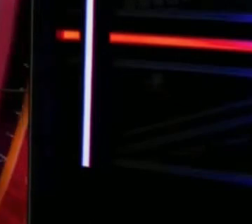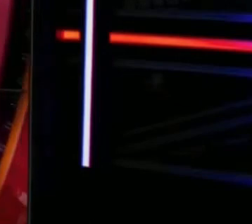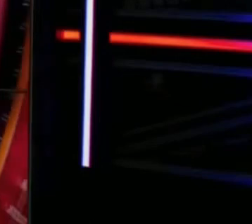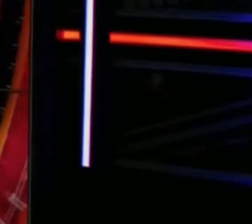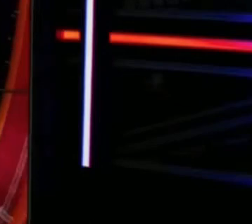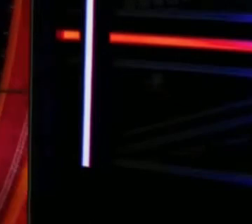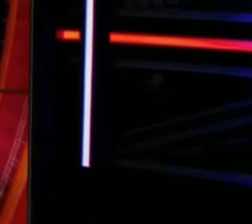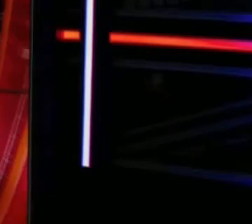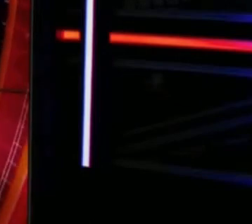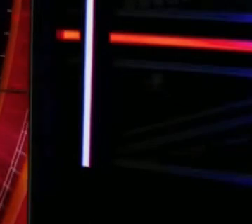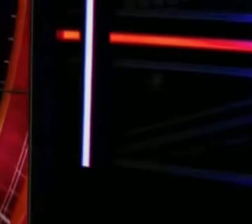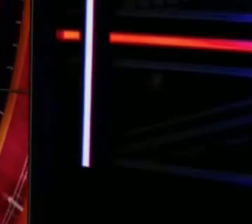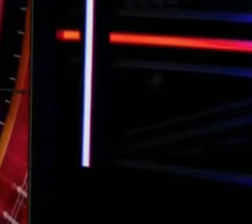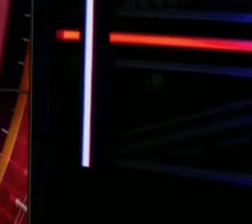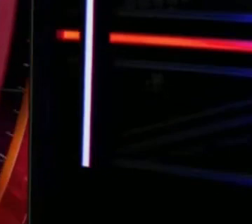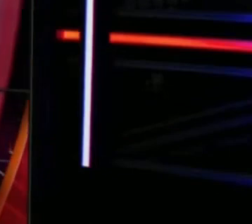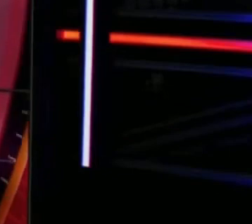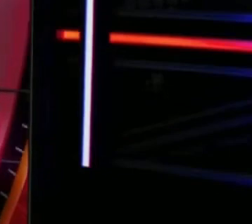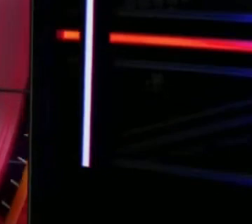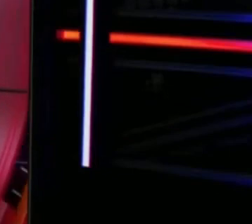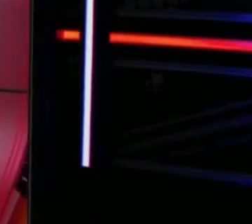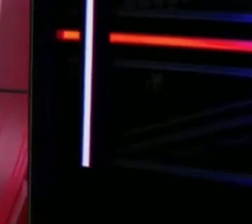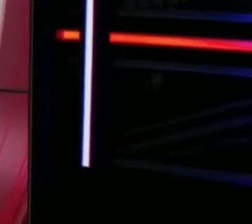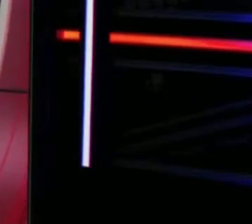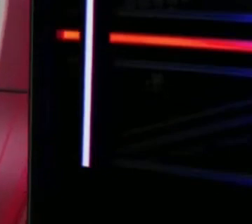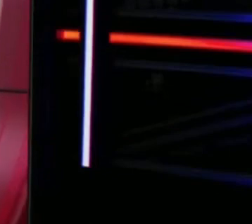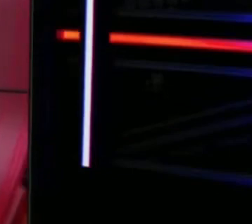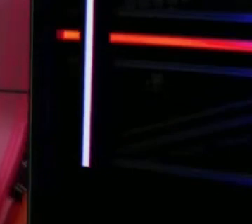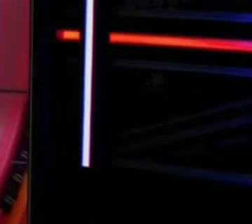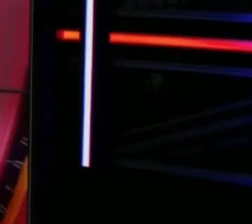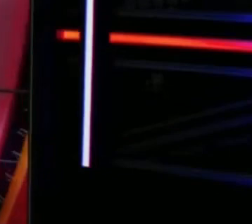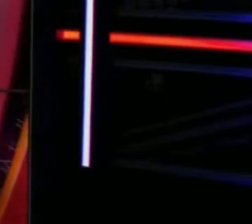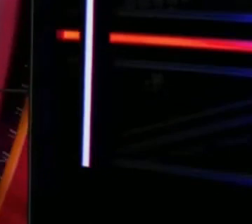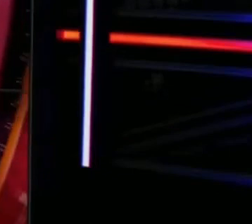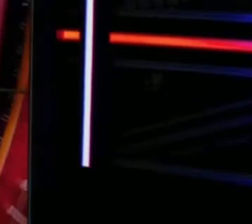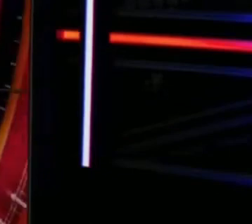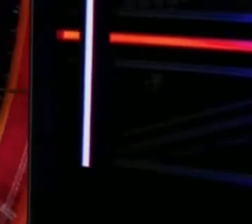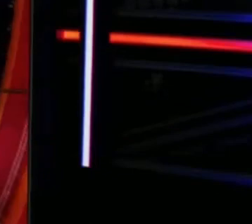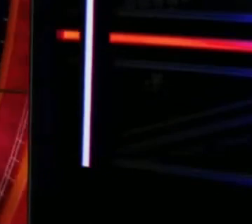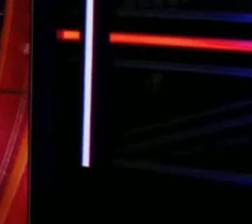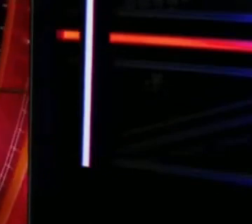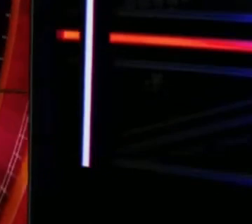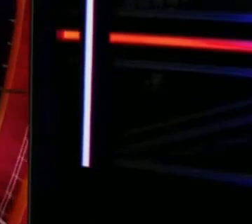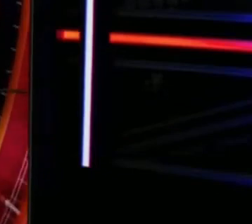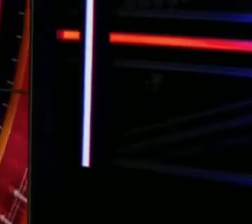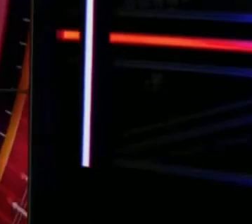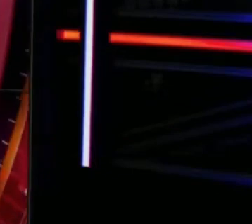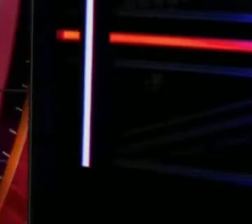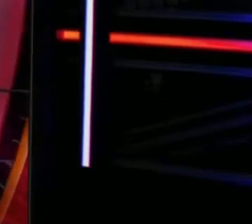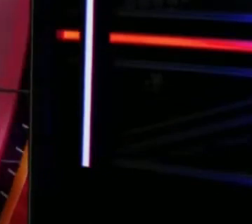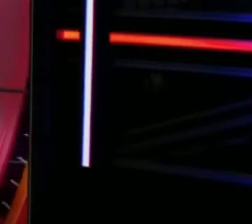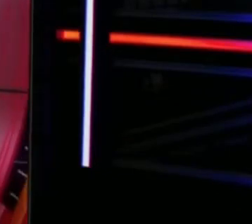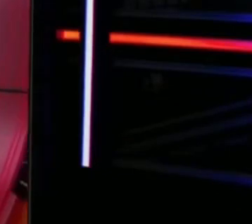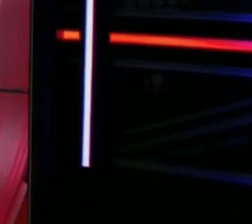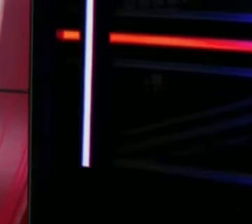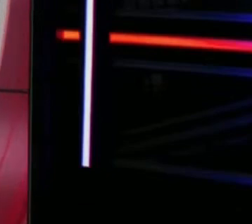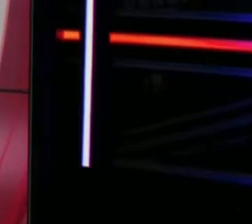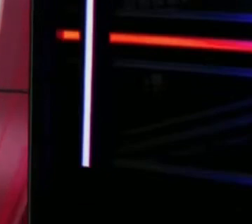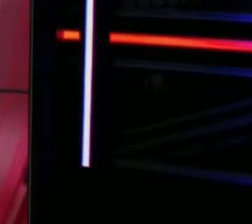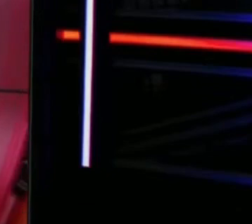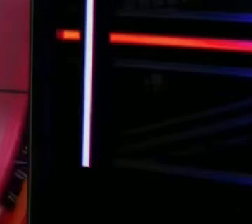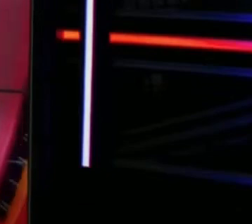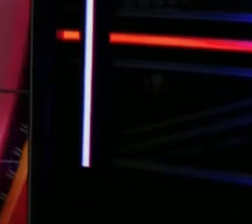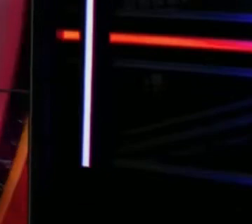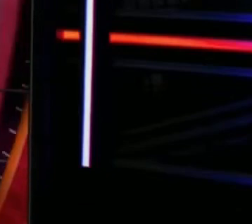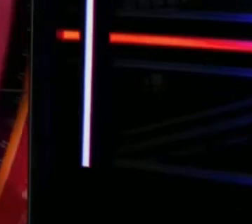a week after President Lula da Silva's inauguration ceremony. These acts have been seen as being